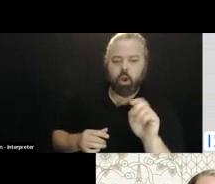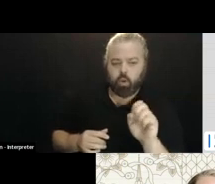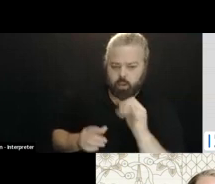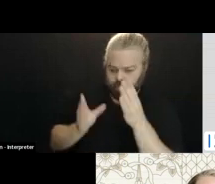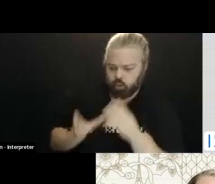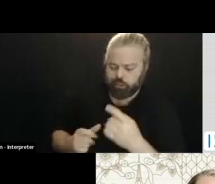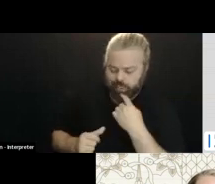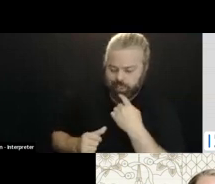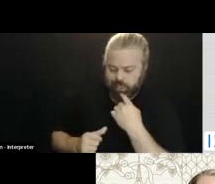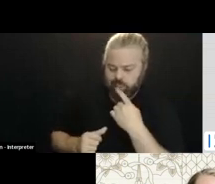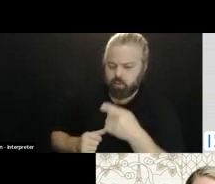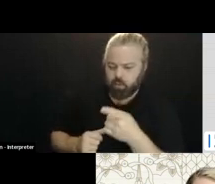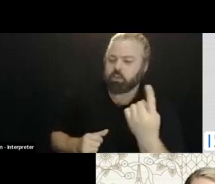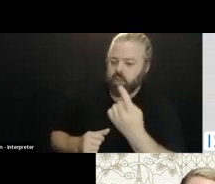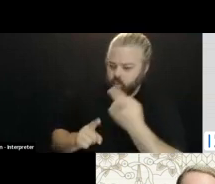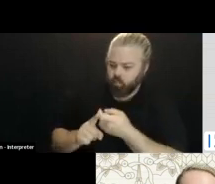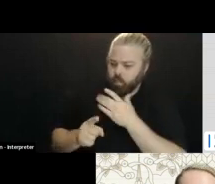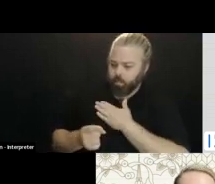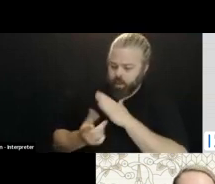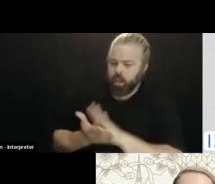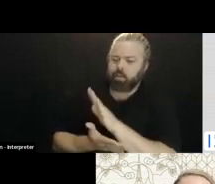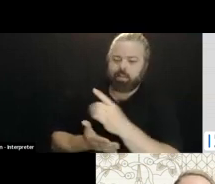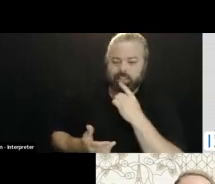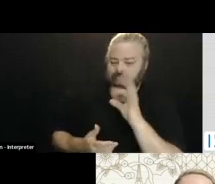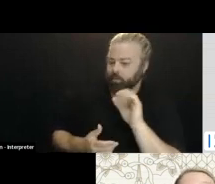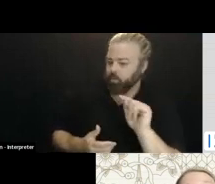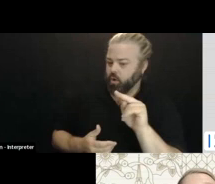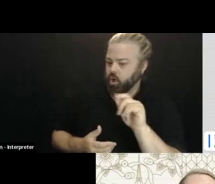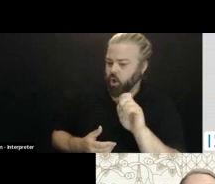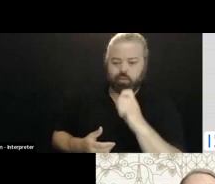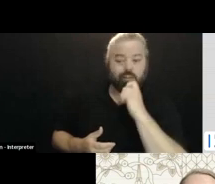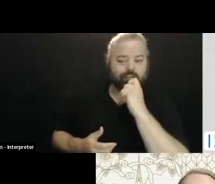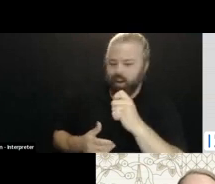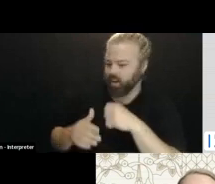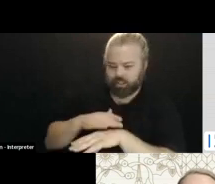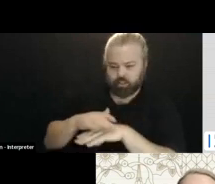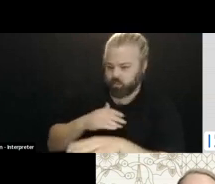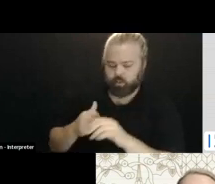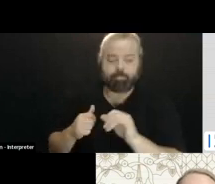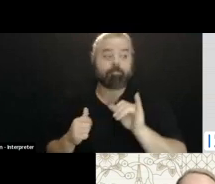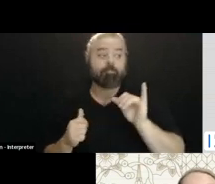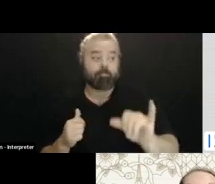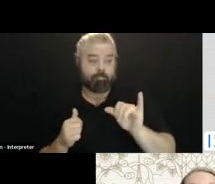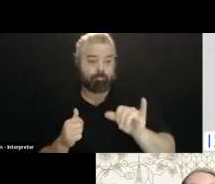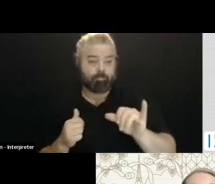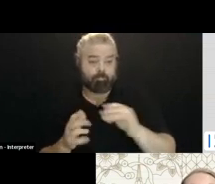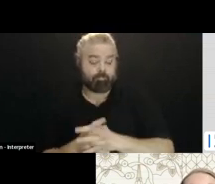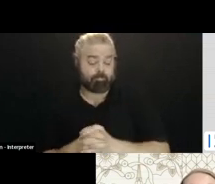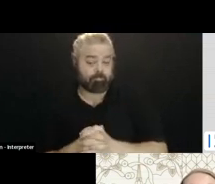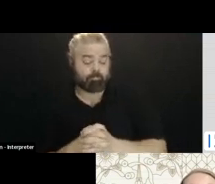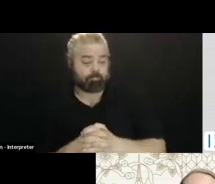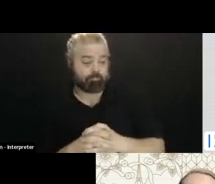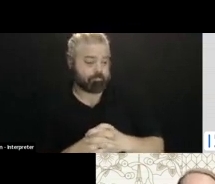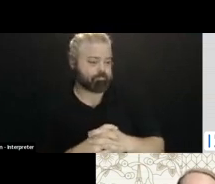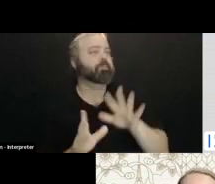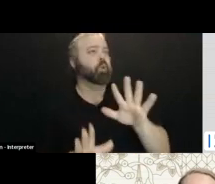at my institution said that footnotes are not accessible. Are they not? So I think when